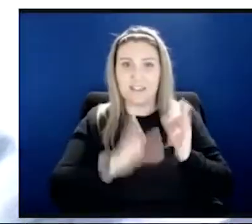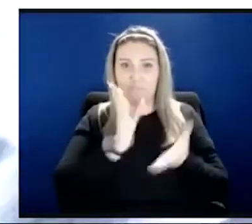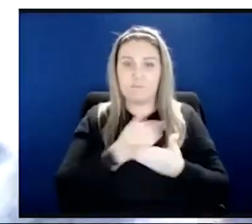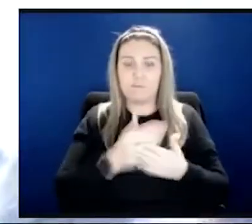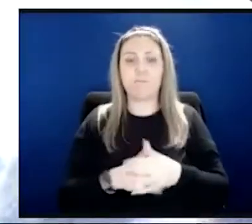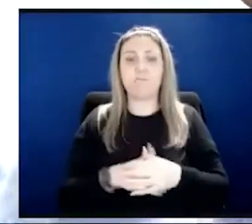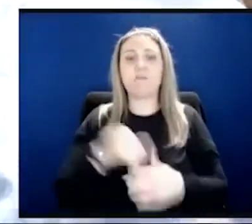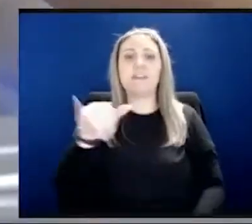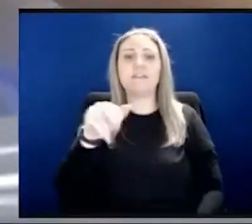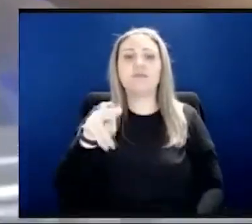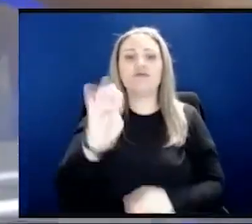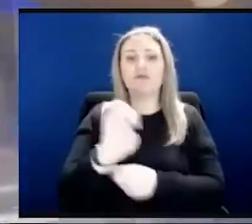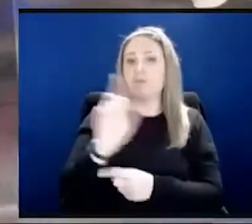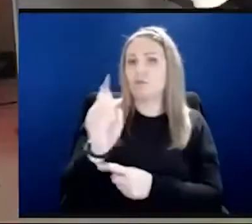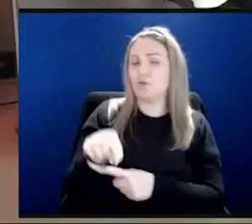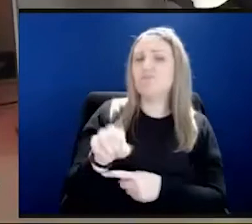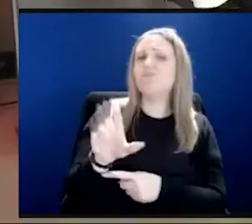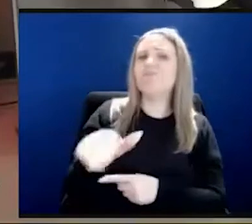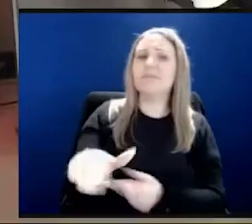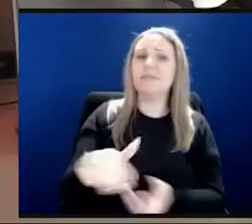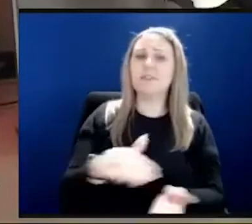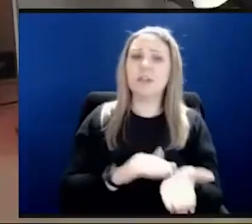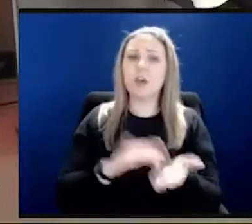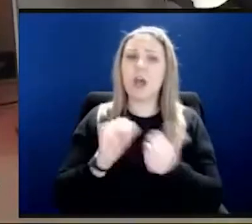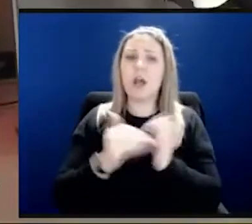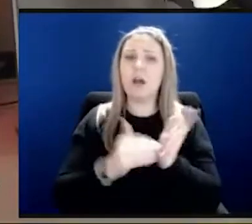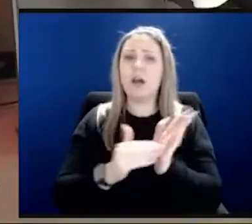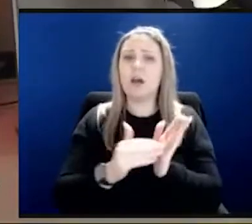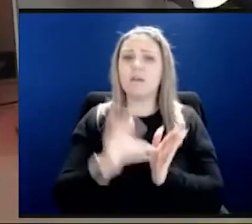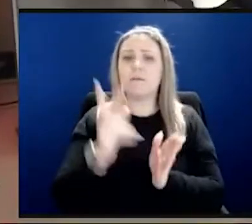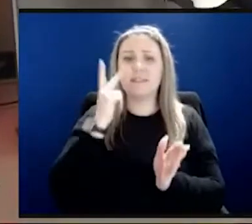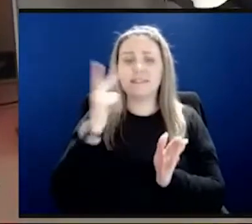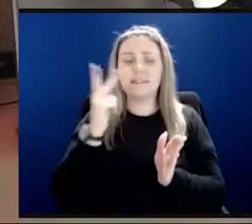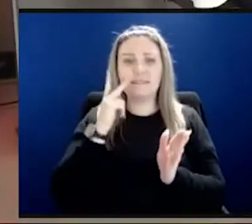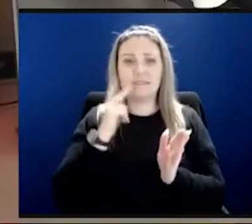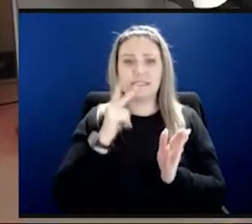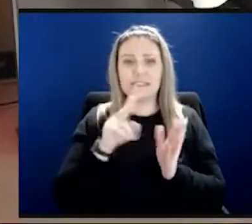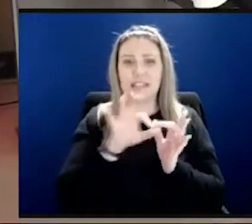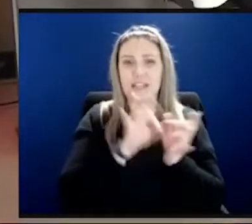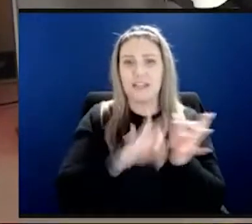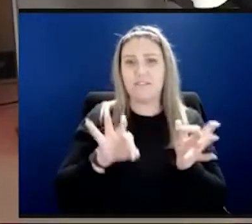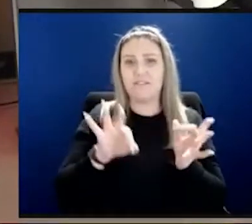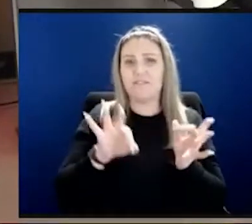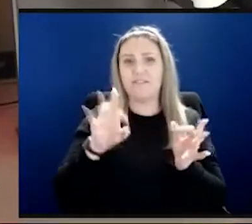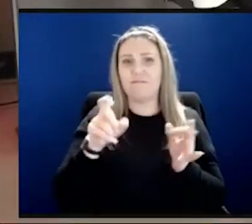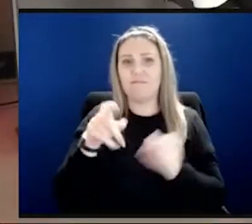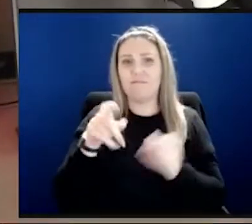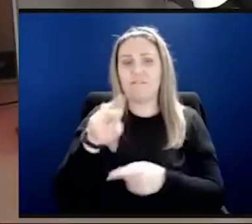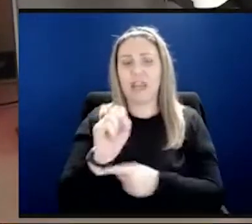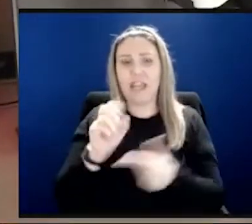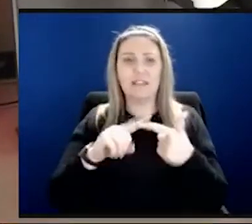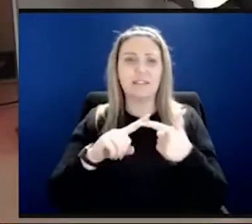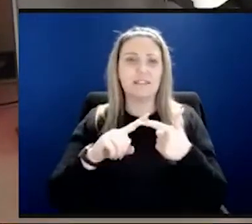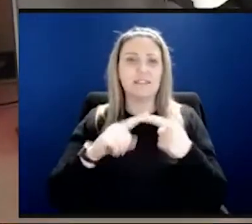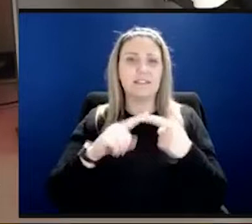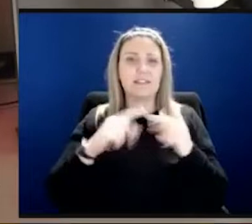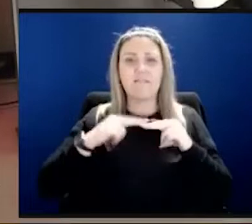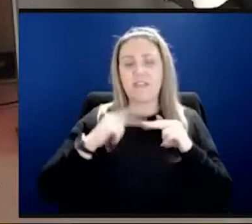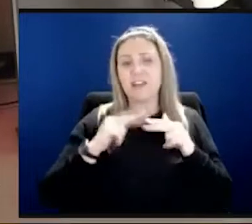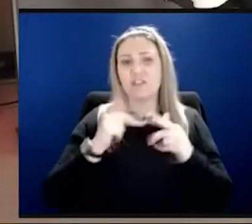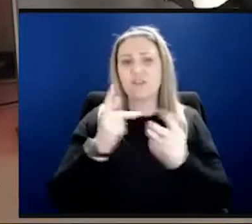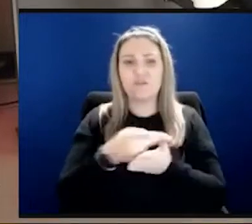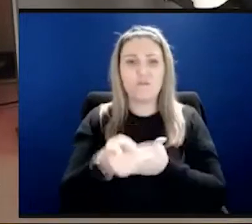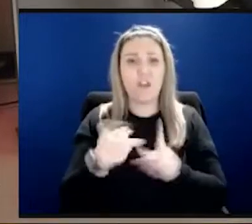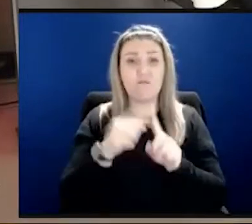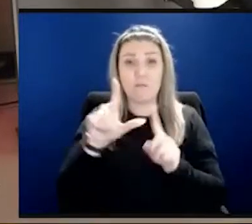Dr. Abicht, how often do y'all see veins, vessels used from legs fail when triple bypass open heart